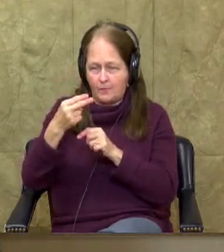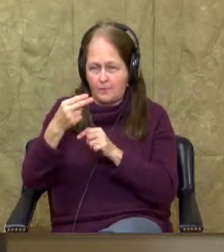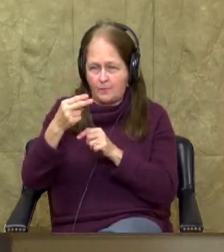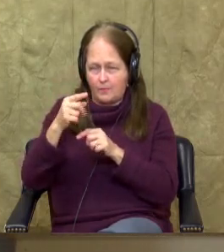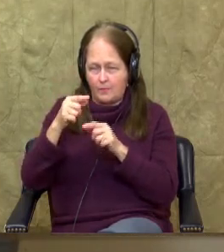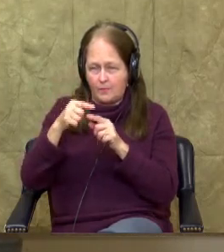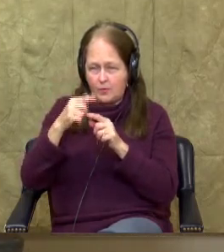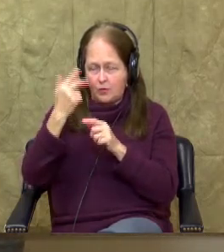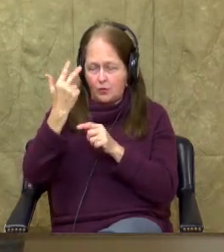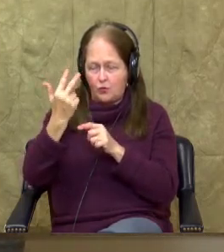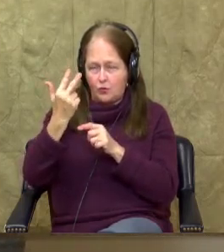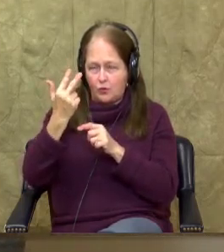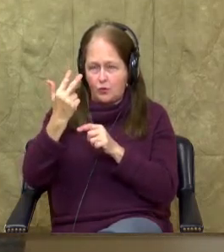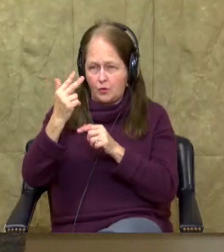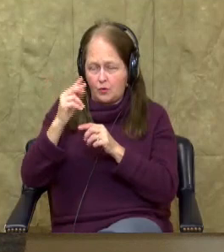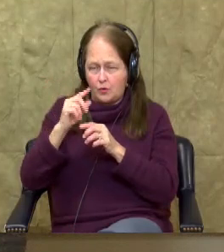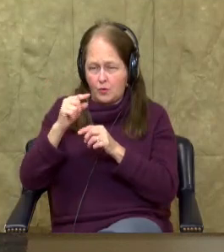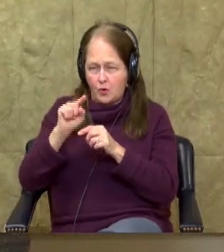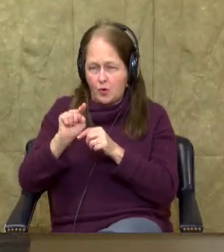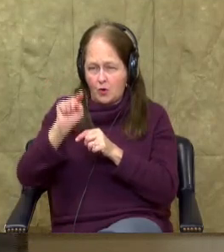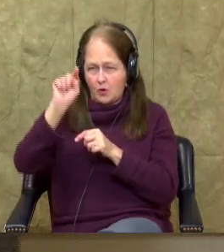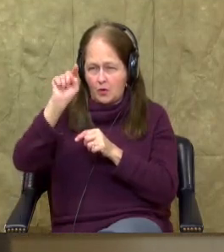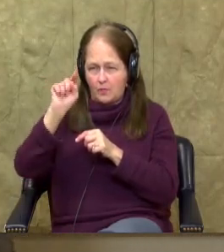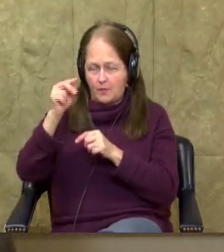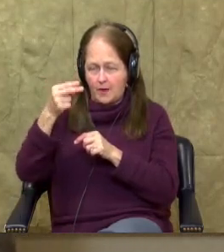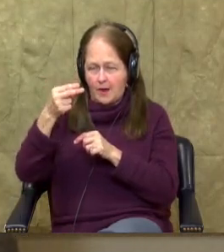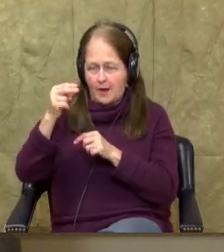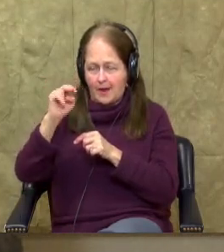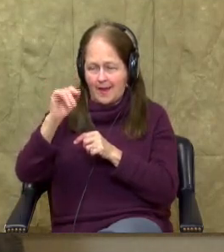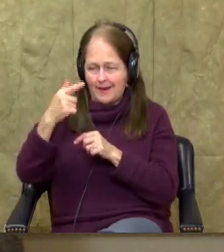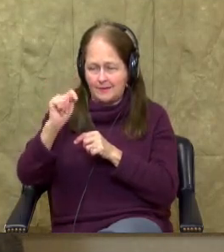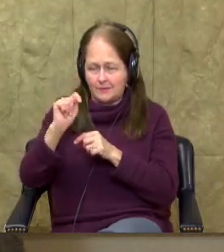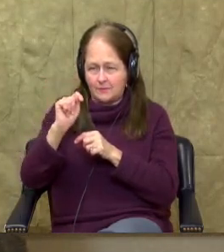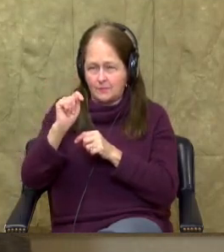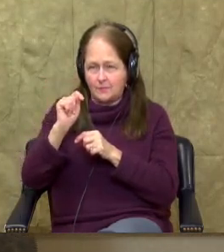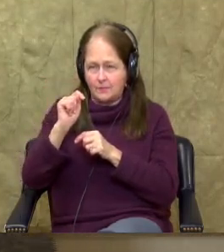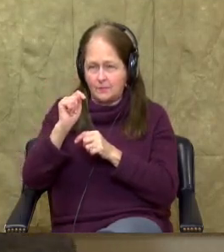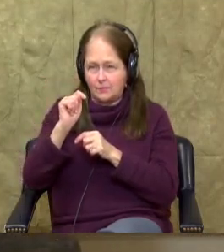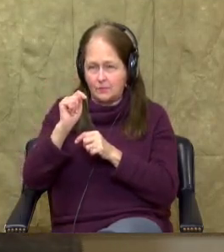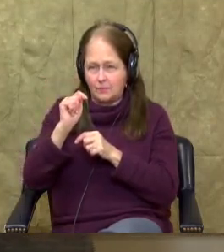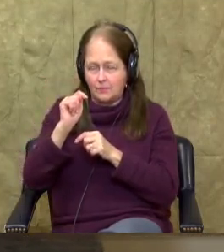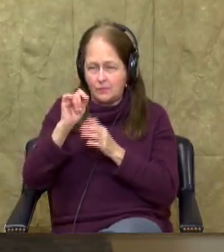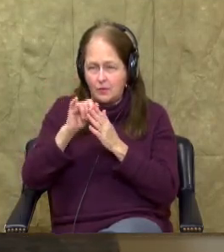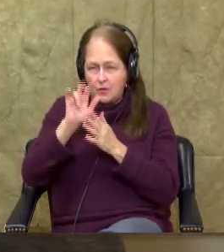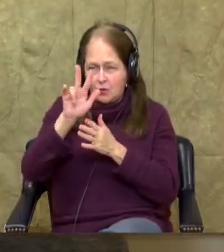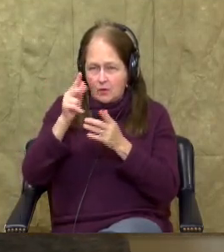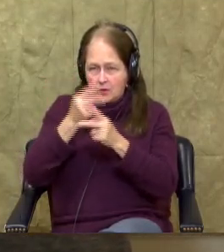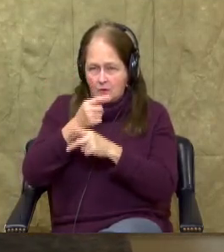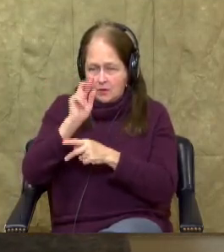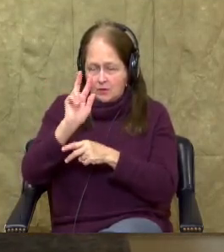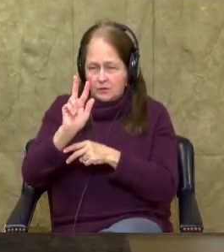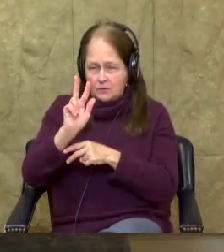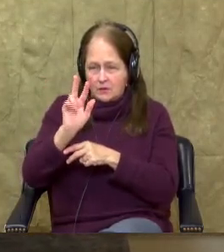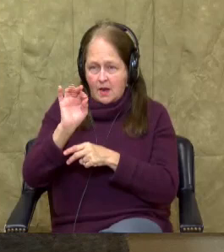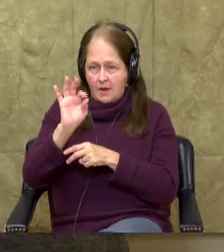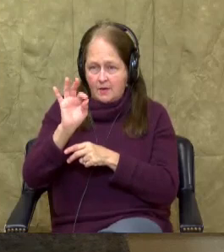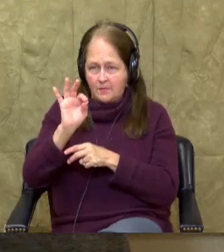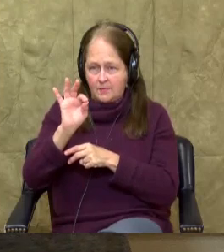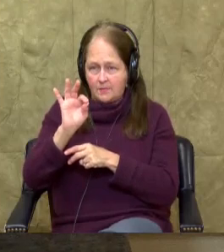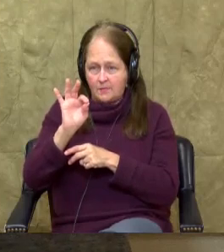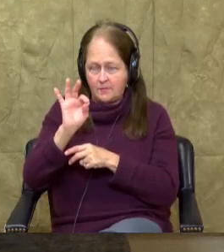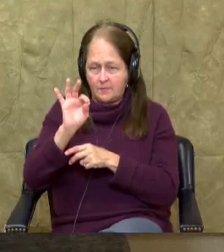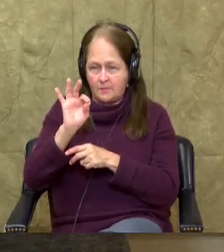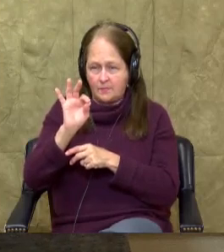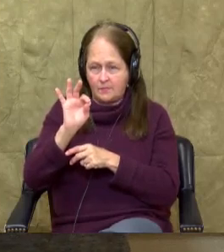And then we have 3 going up for the height. So 3 times 3 is